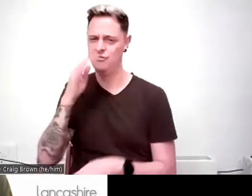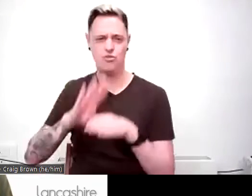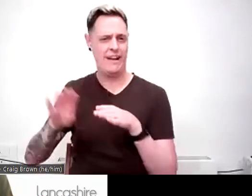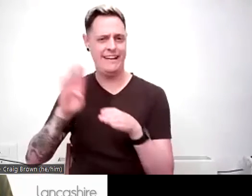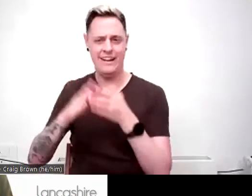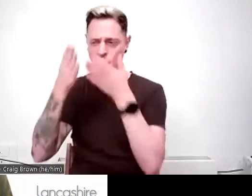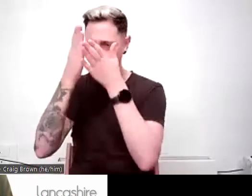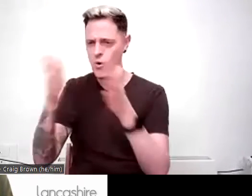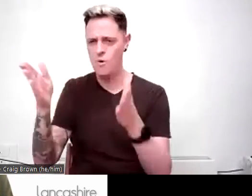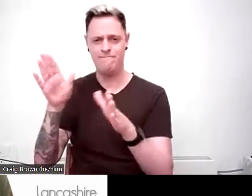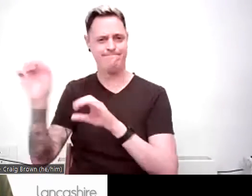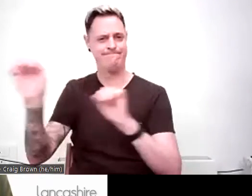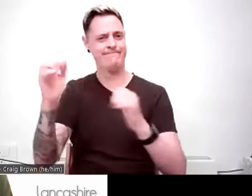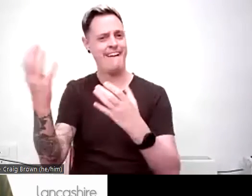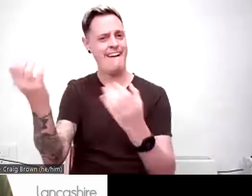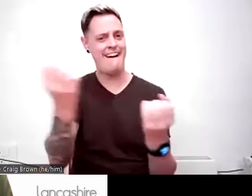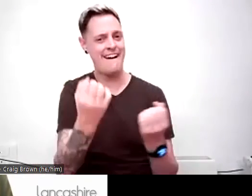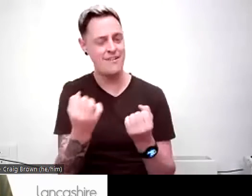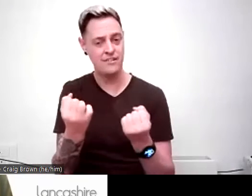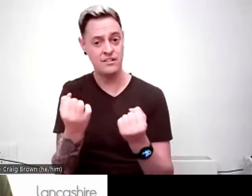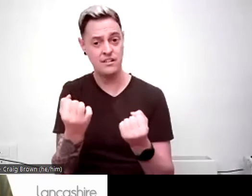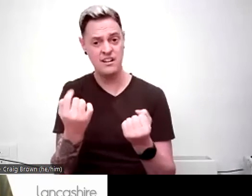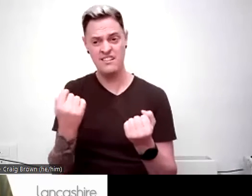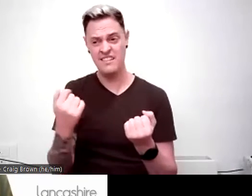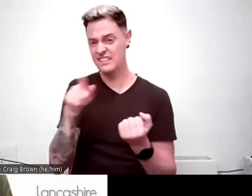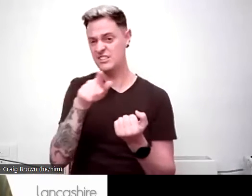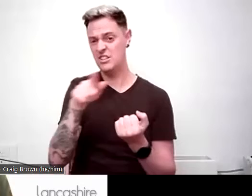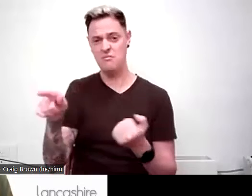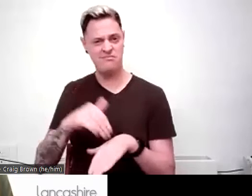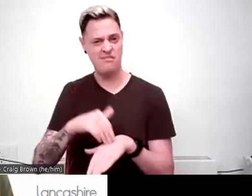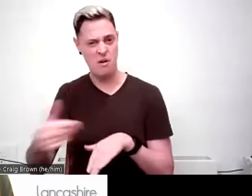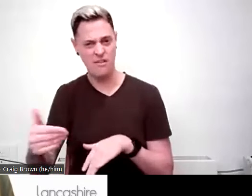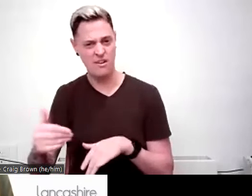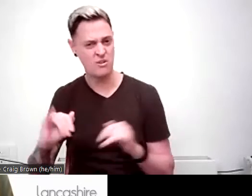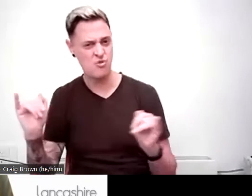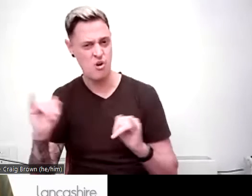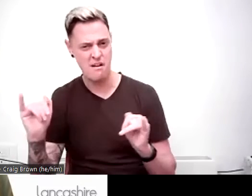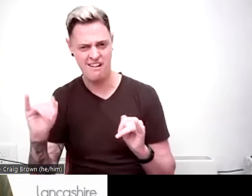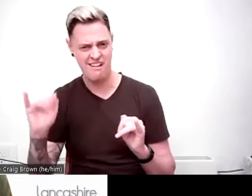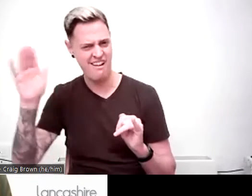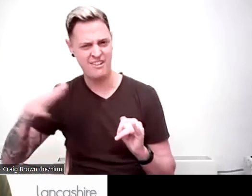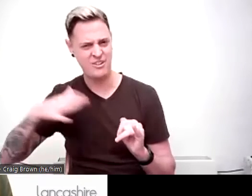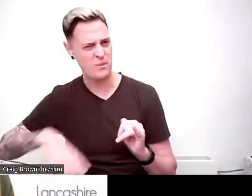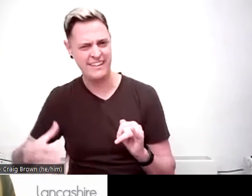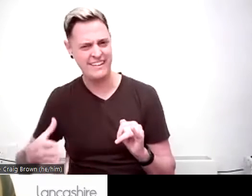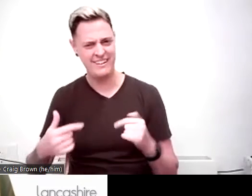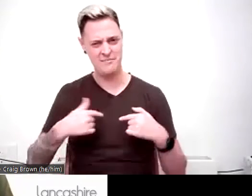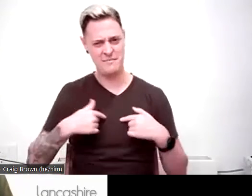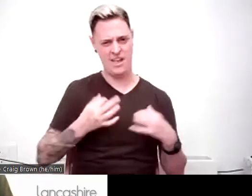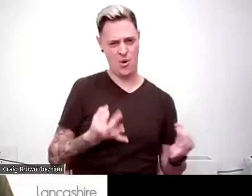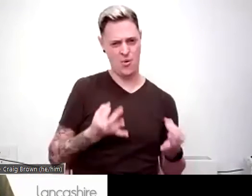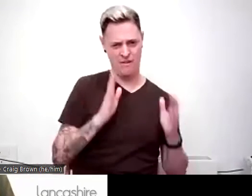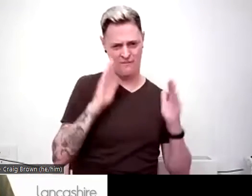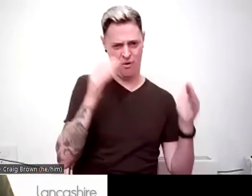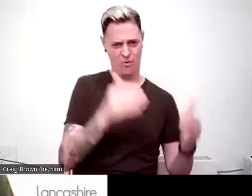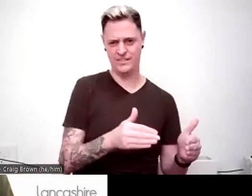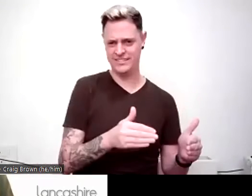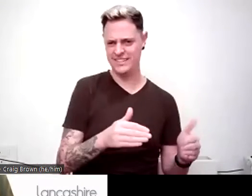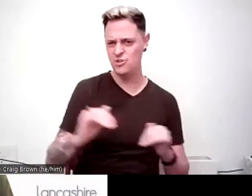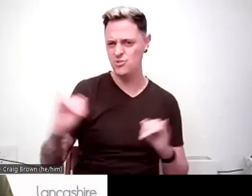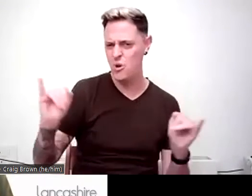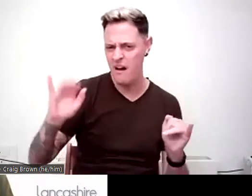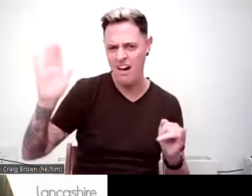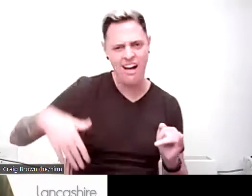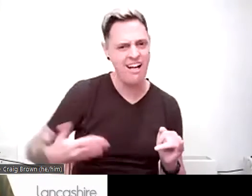that kind of think, oh, well, I'm not really bothered about knowing about trauma. I'm just a yoga teacher, I don't need to know. But when we